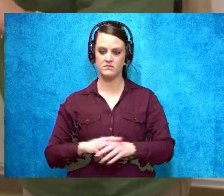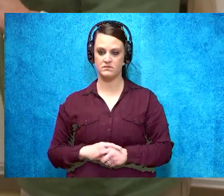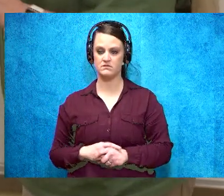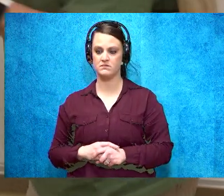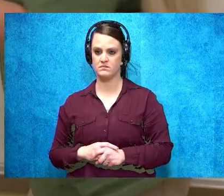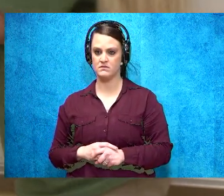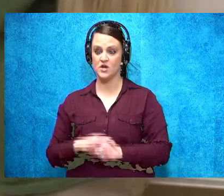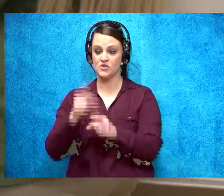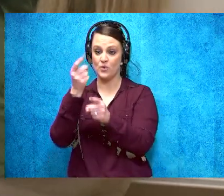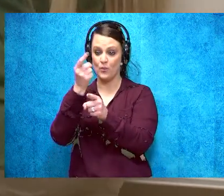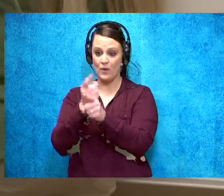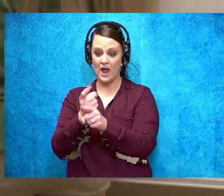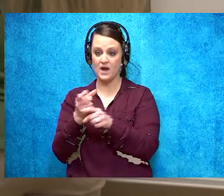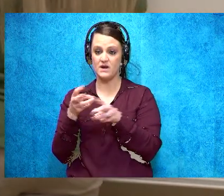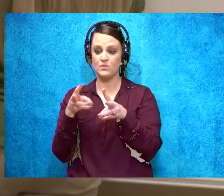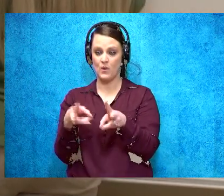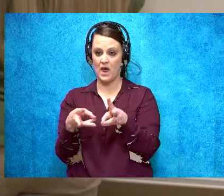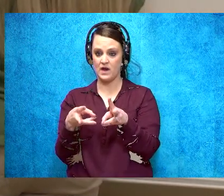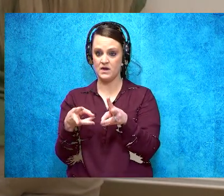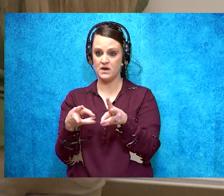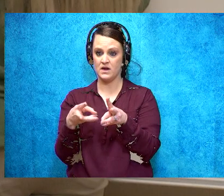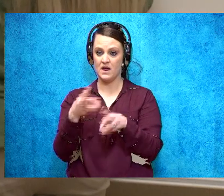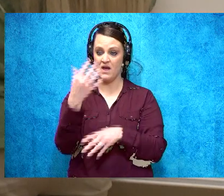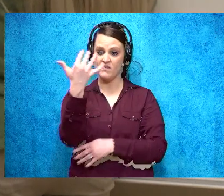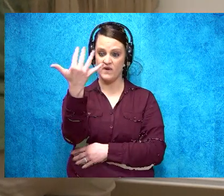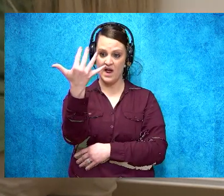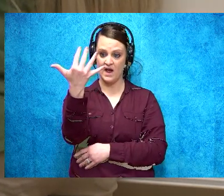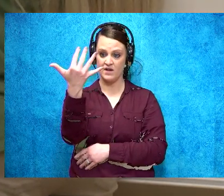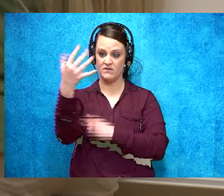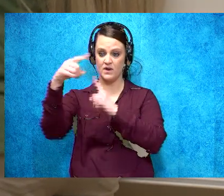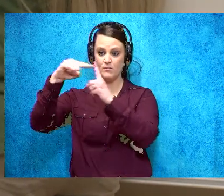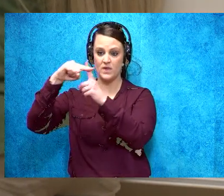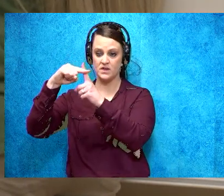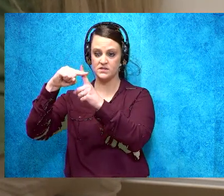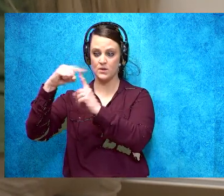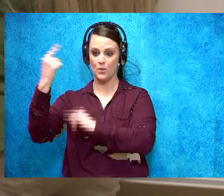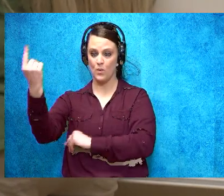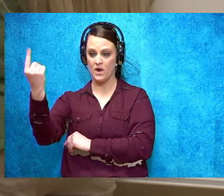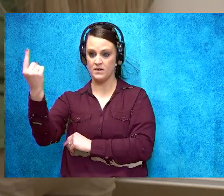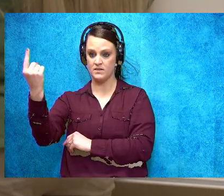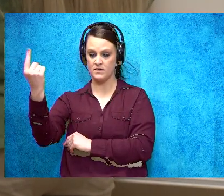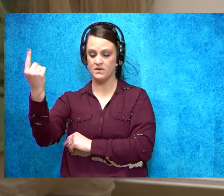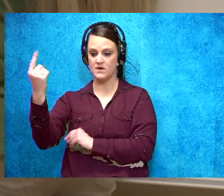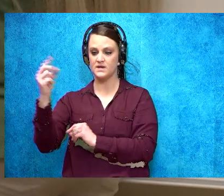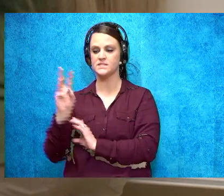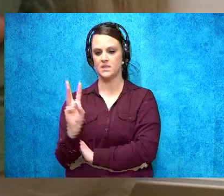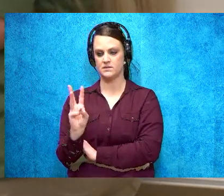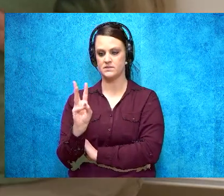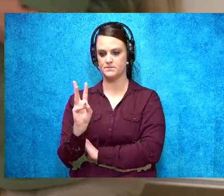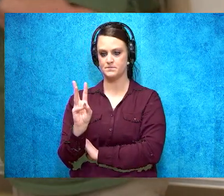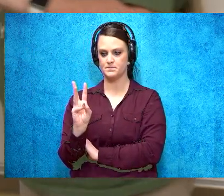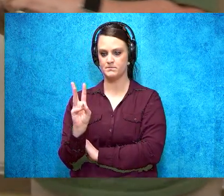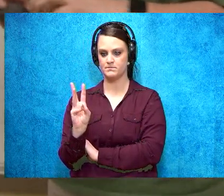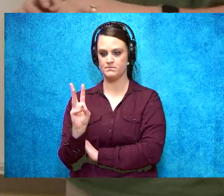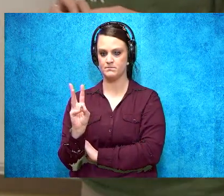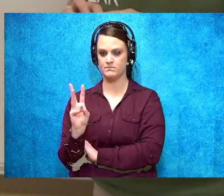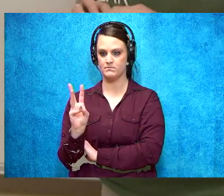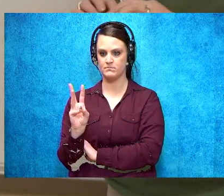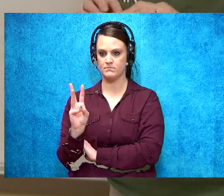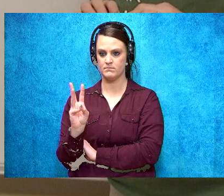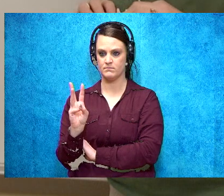correct solution to the problem is 5 plus 1, which is 6.